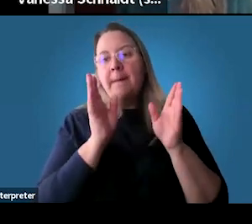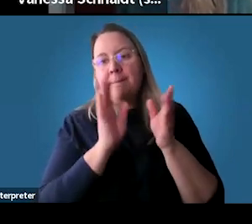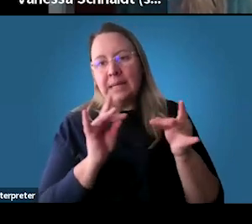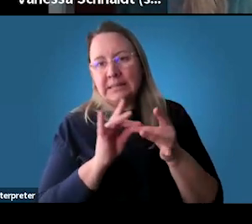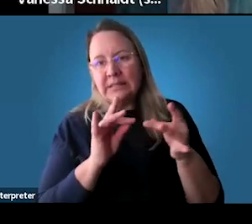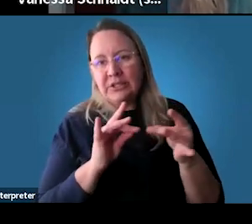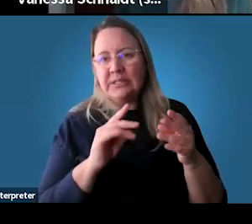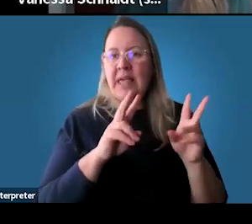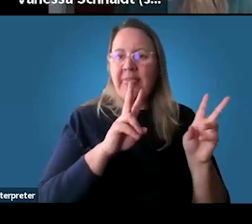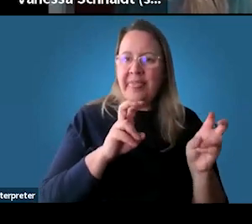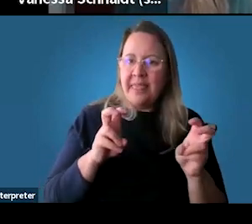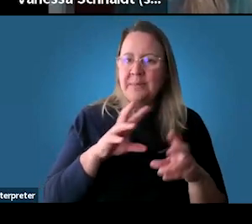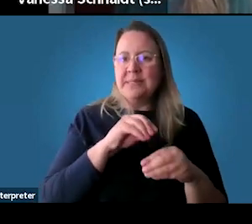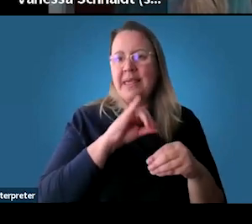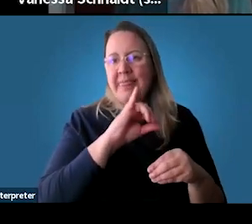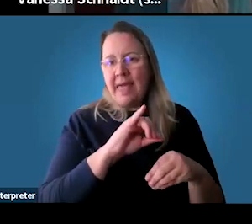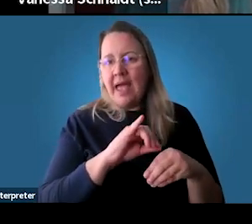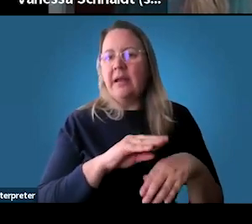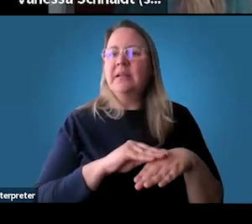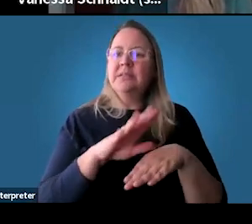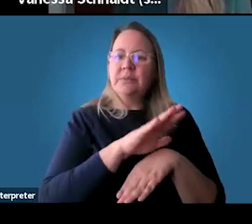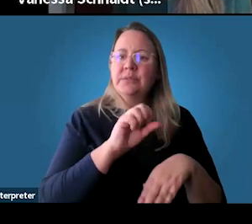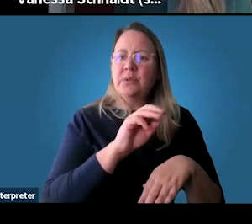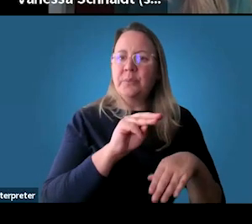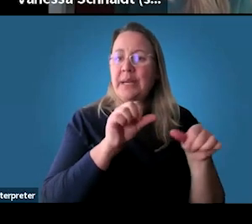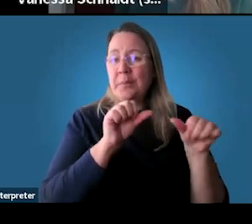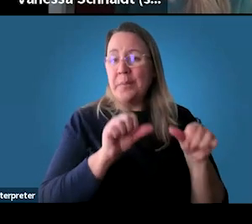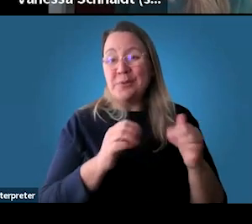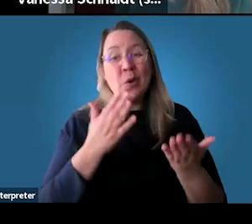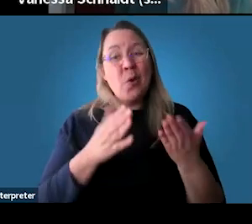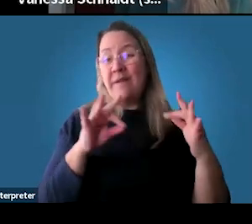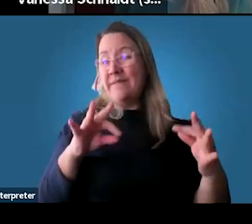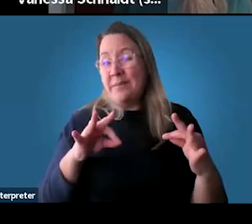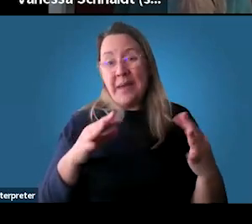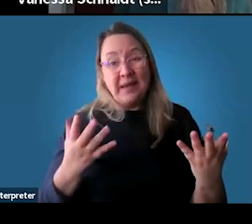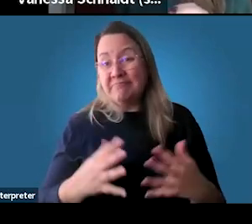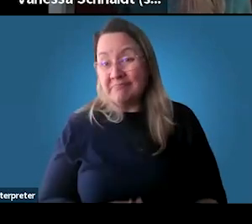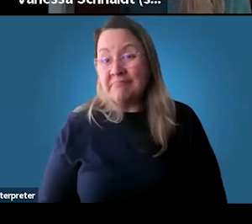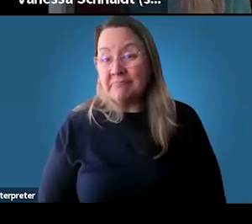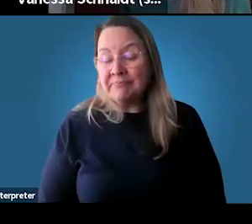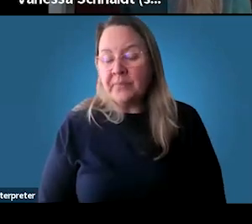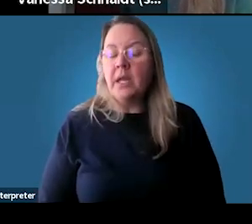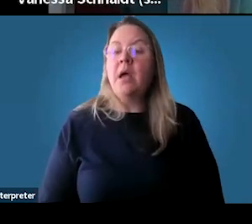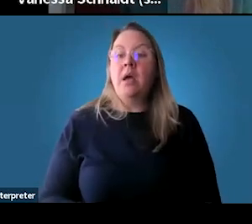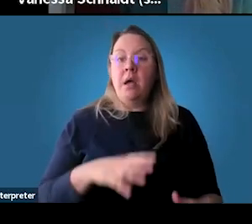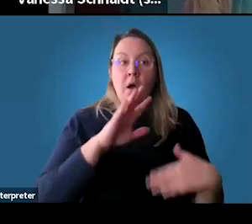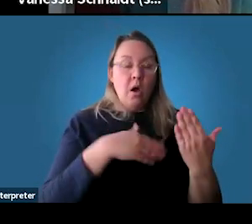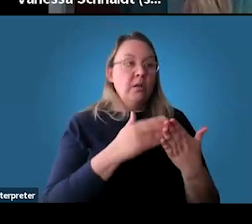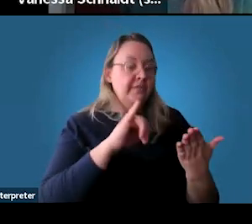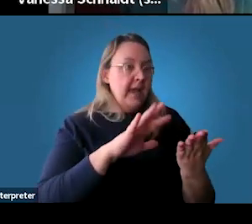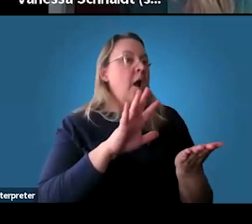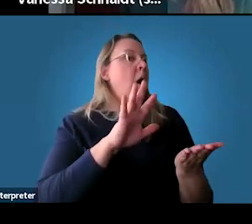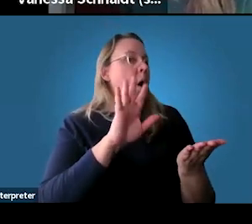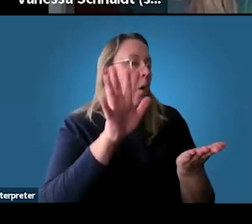themes embedded in an influencer's social media post, or feedback from a grantee. You can gather qualitative data